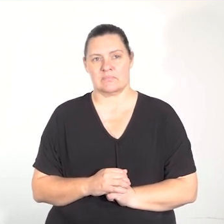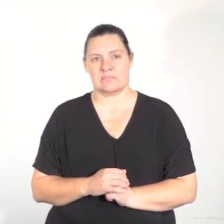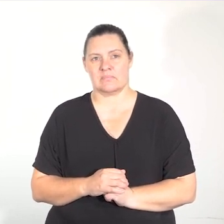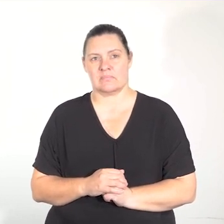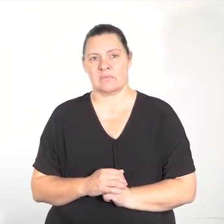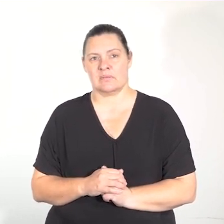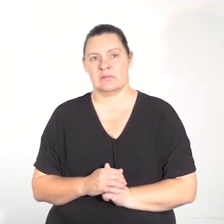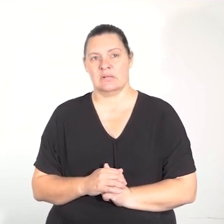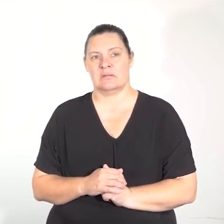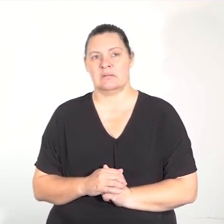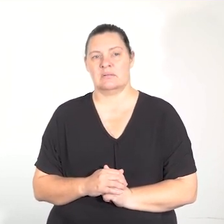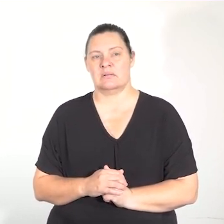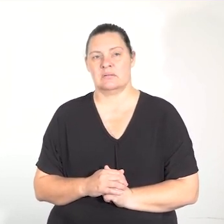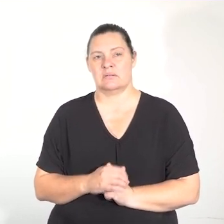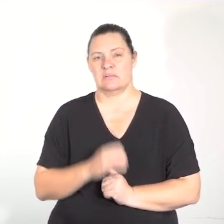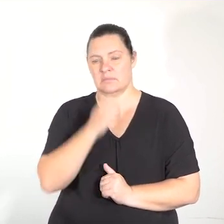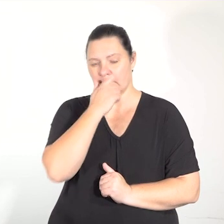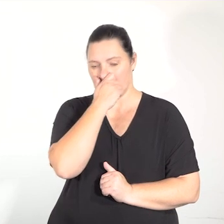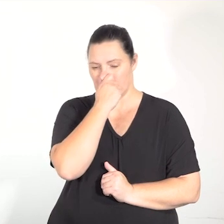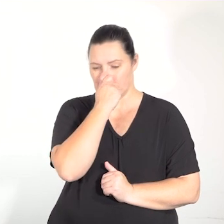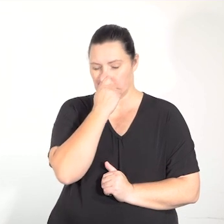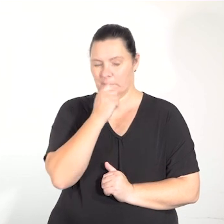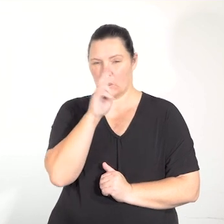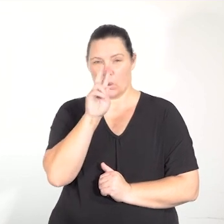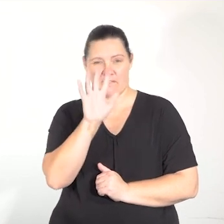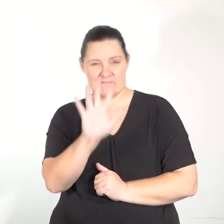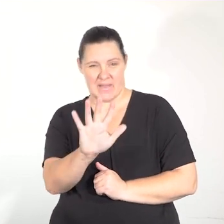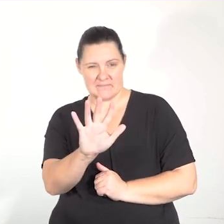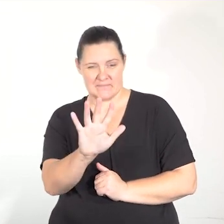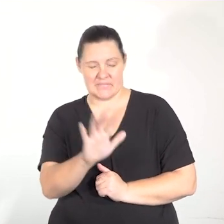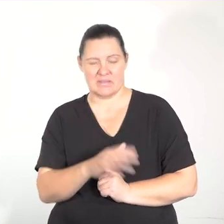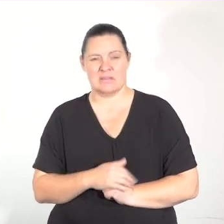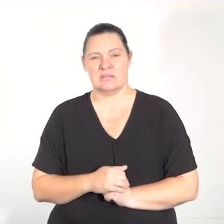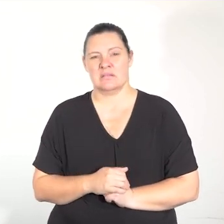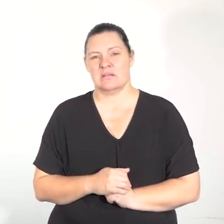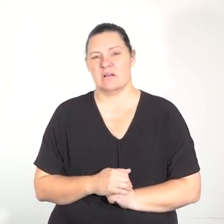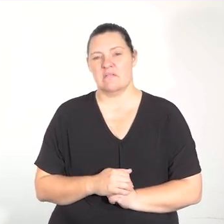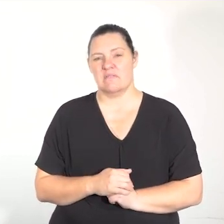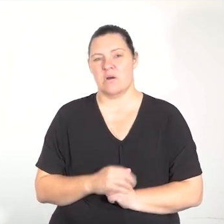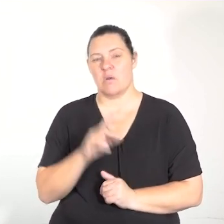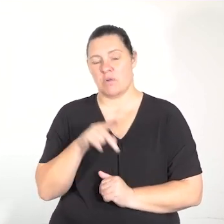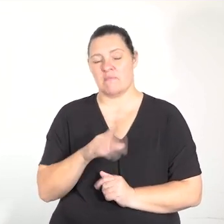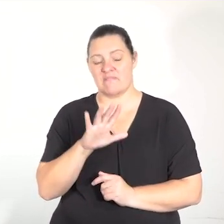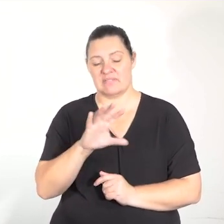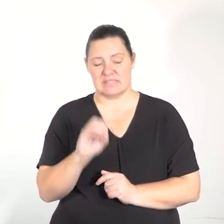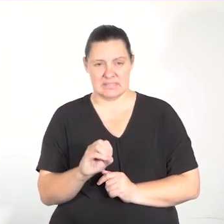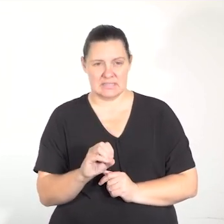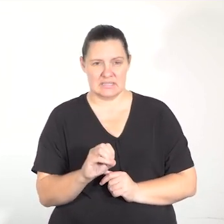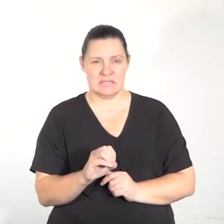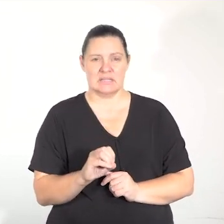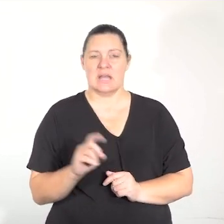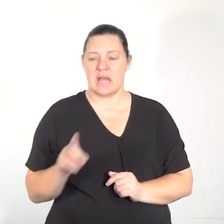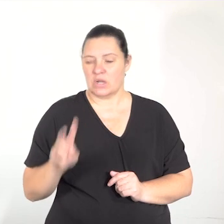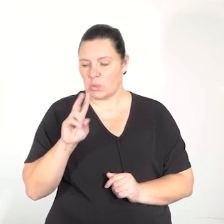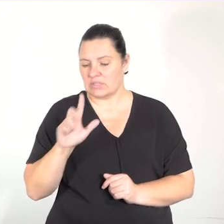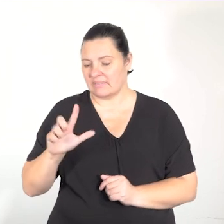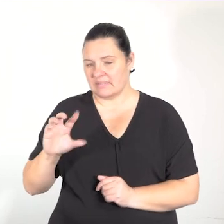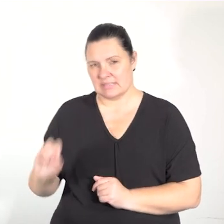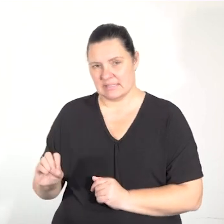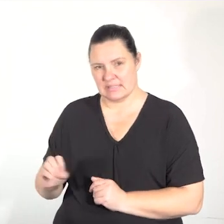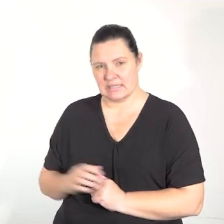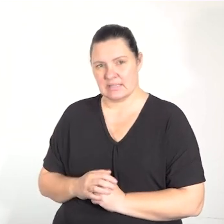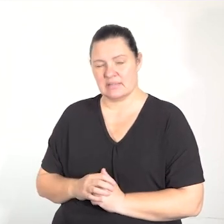one time. And then when we are looking at the 5, so I'm going to look at the prime factors of 50 and I'm going to look at the prime factors